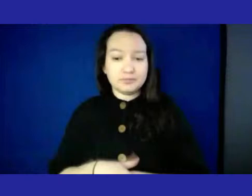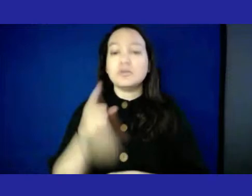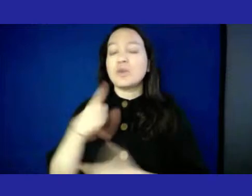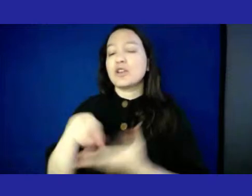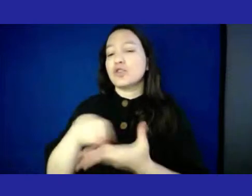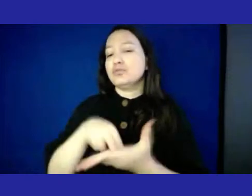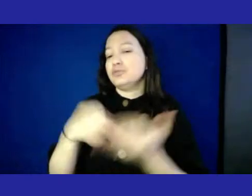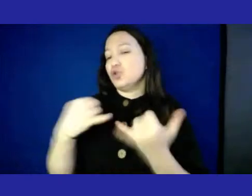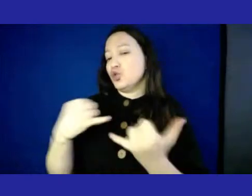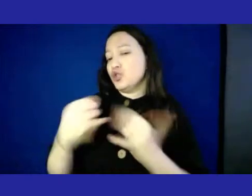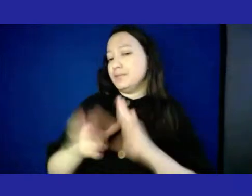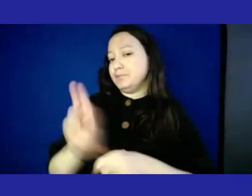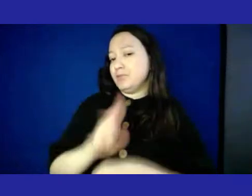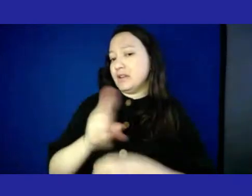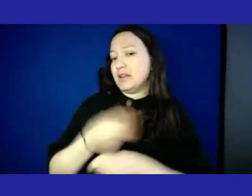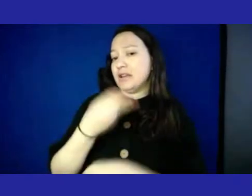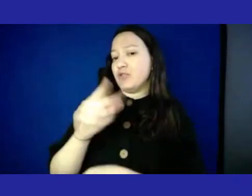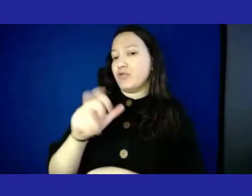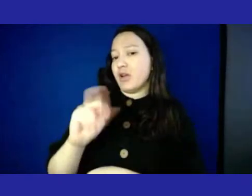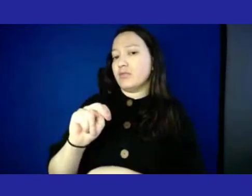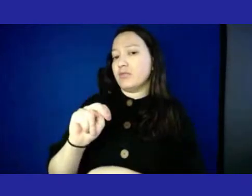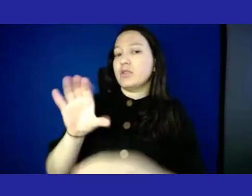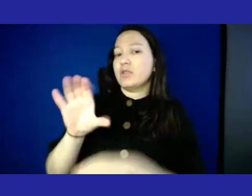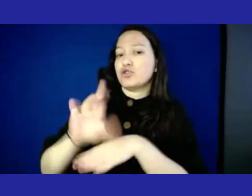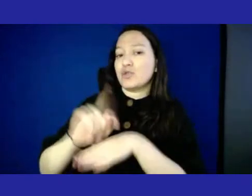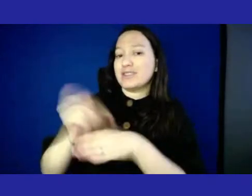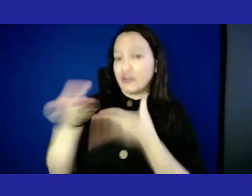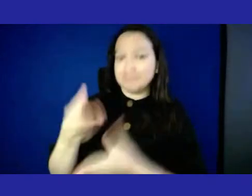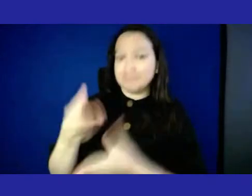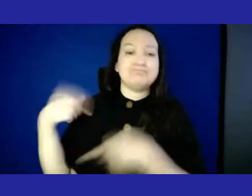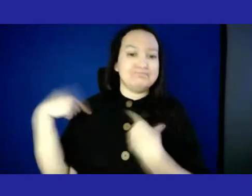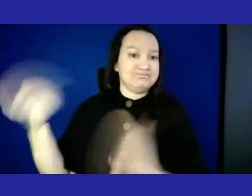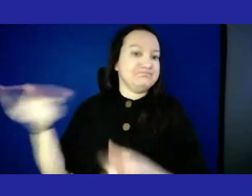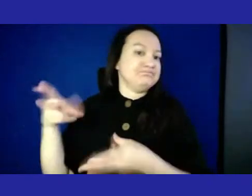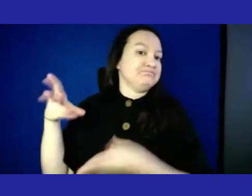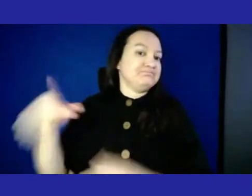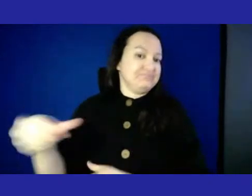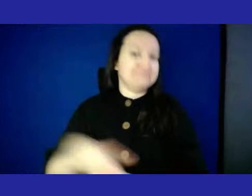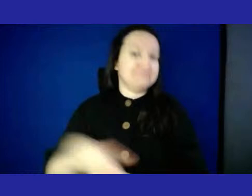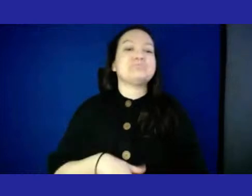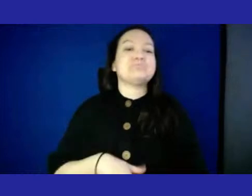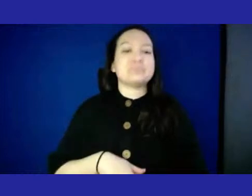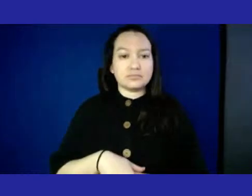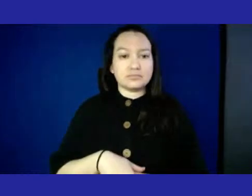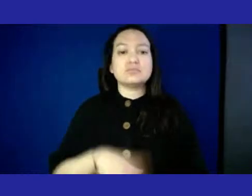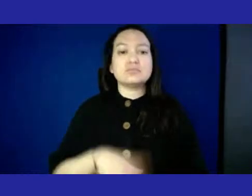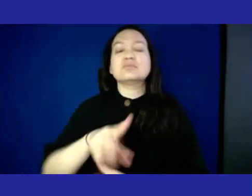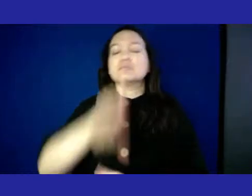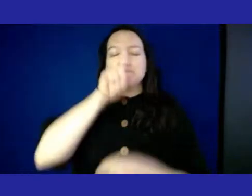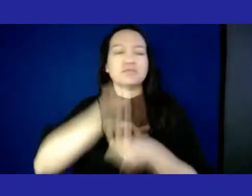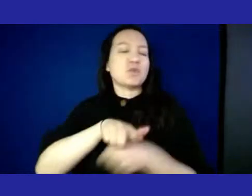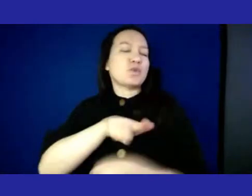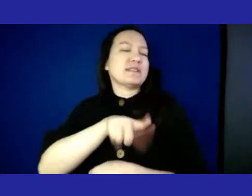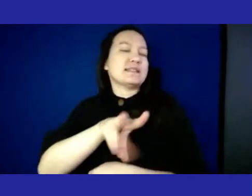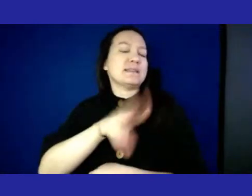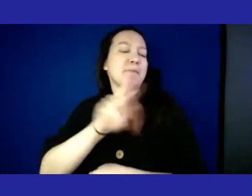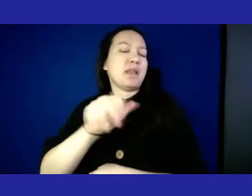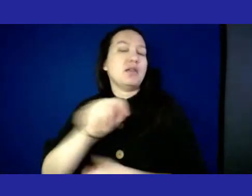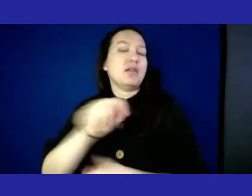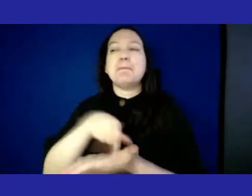contract currently is being used, the Huron Consulting Services, with a historic spend of, we've committed $26 million and paid